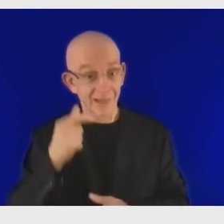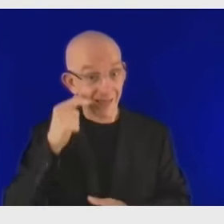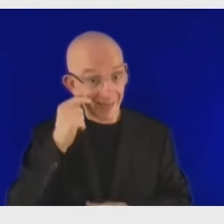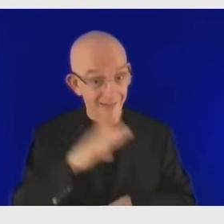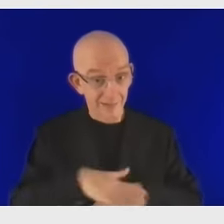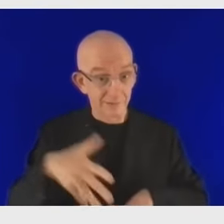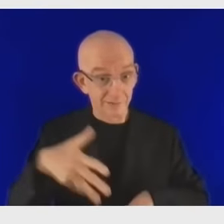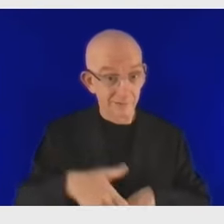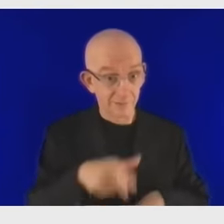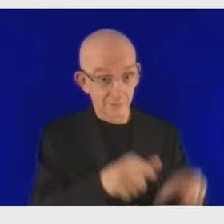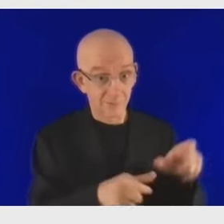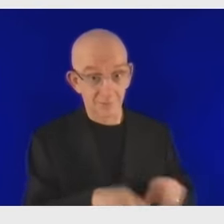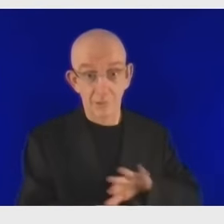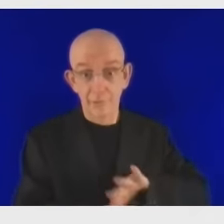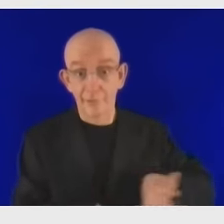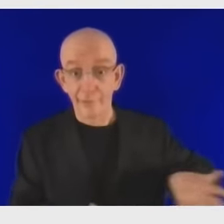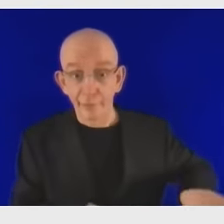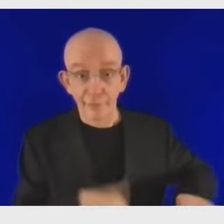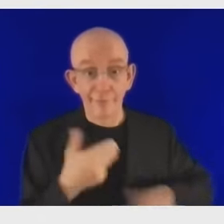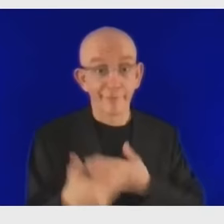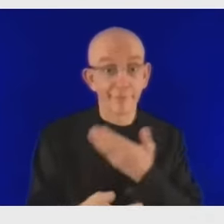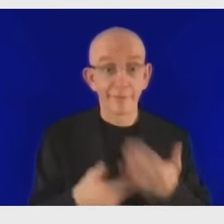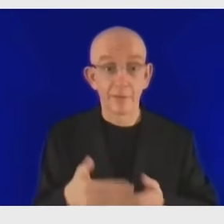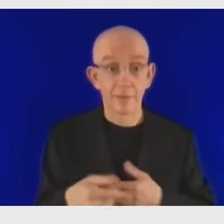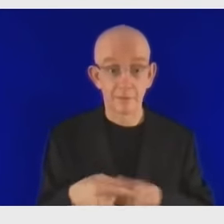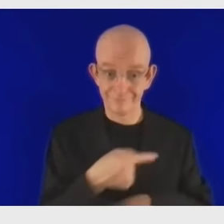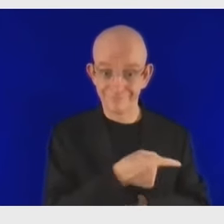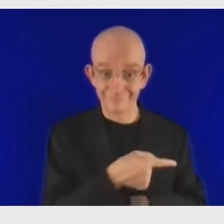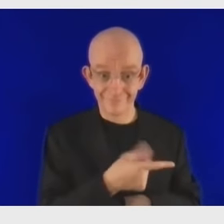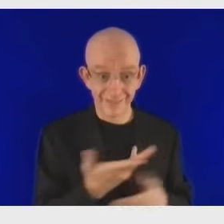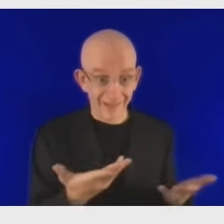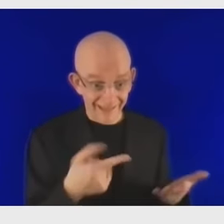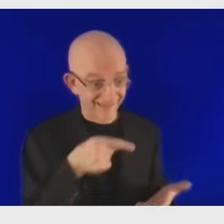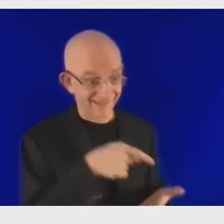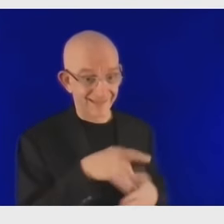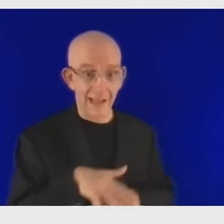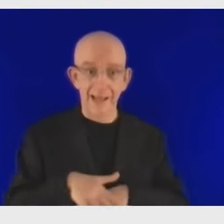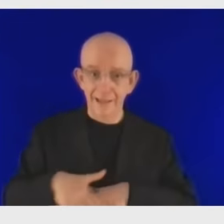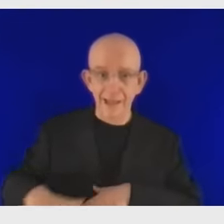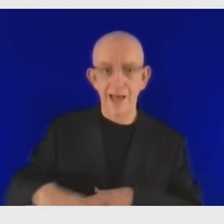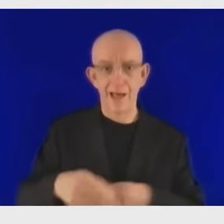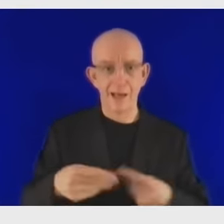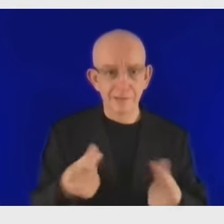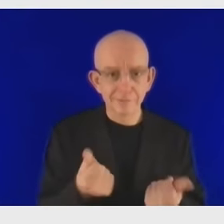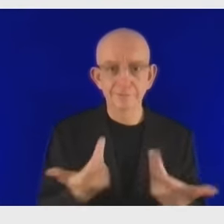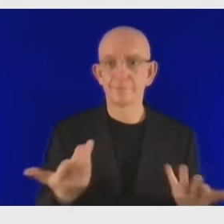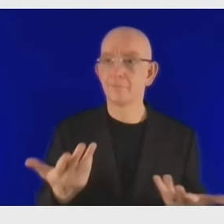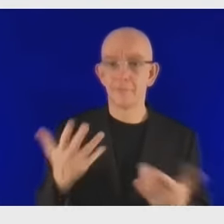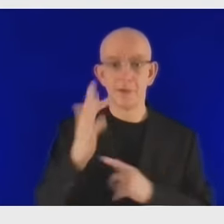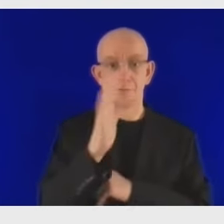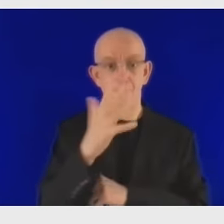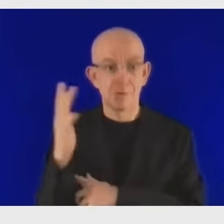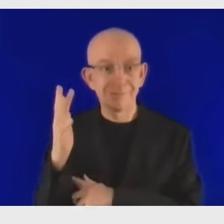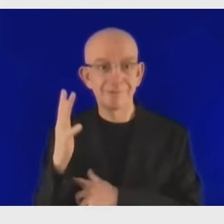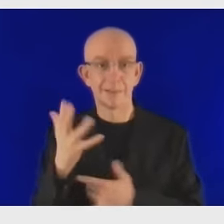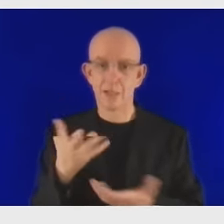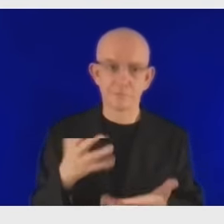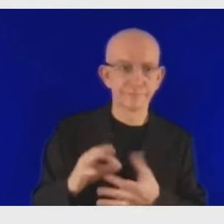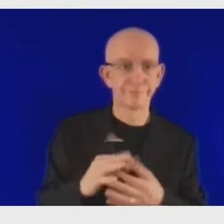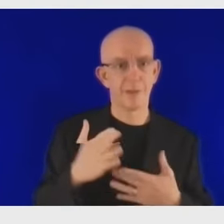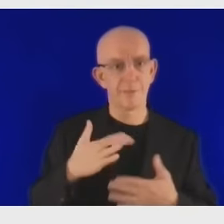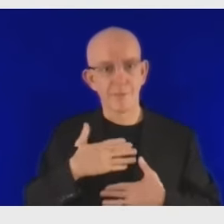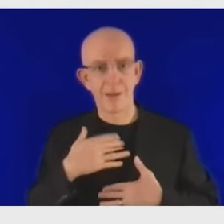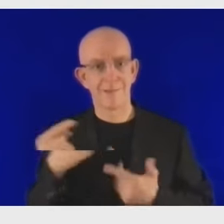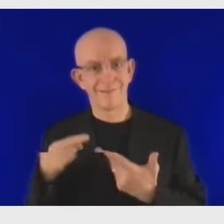and it's not a commercial entity for sale. So when we are talking about climate finance, it is also very important to support